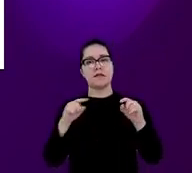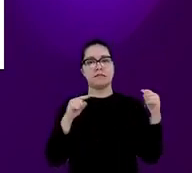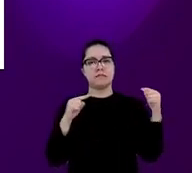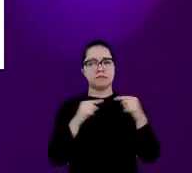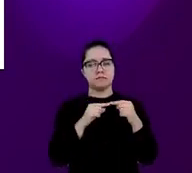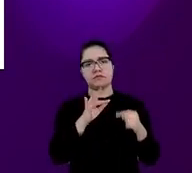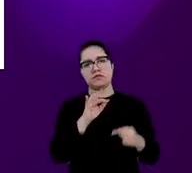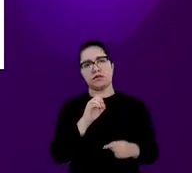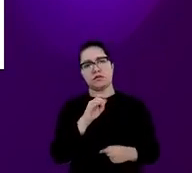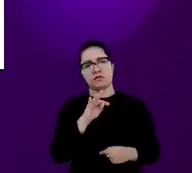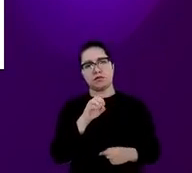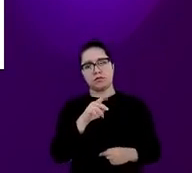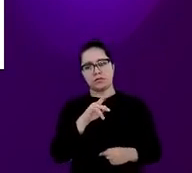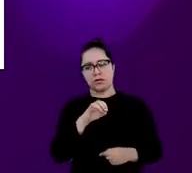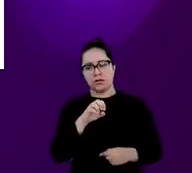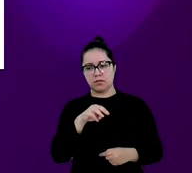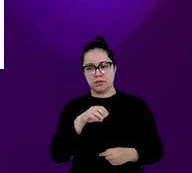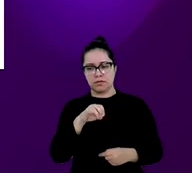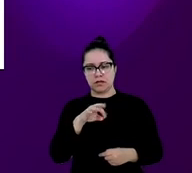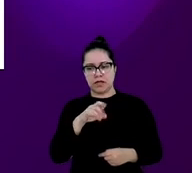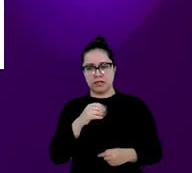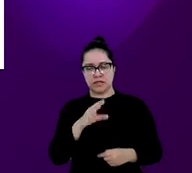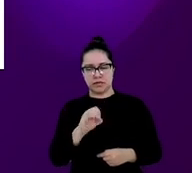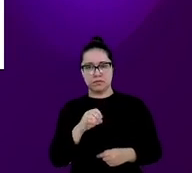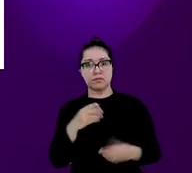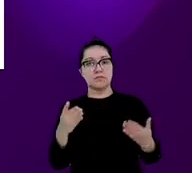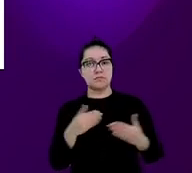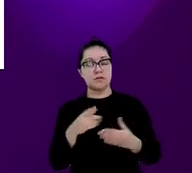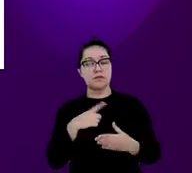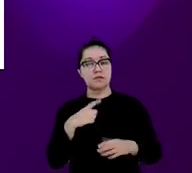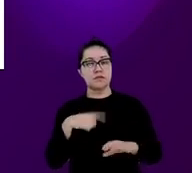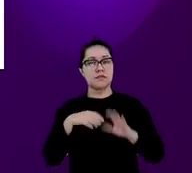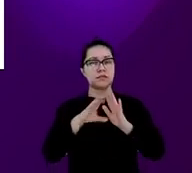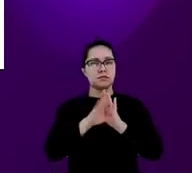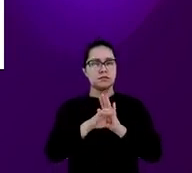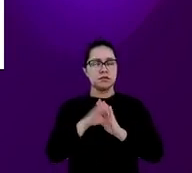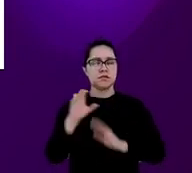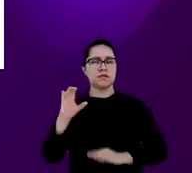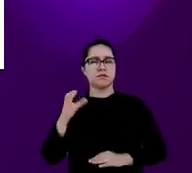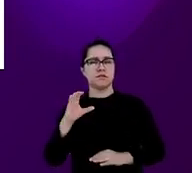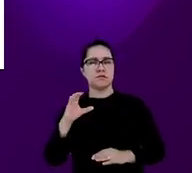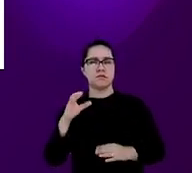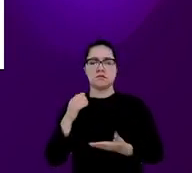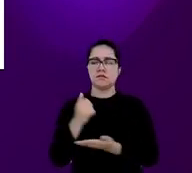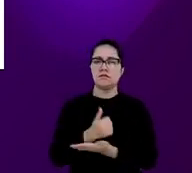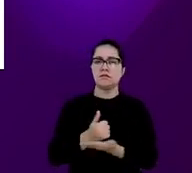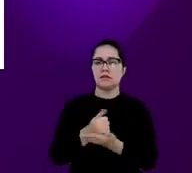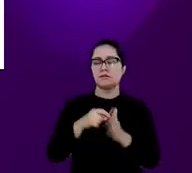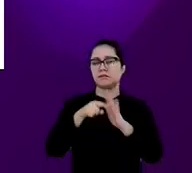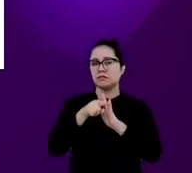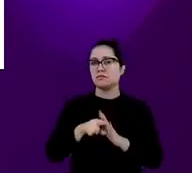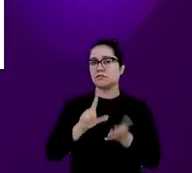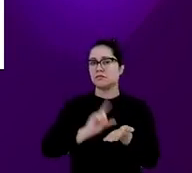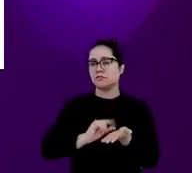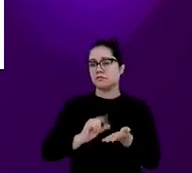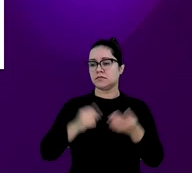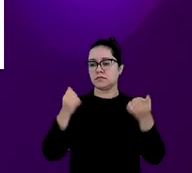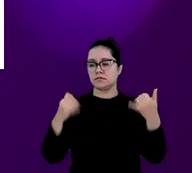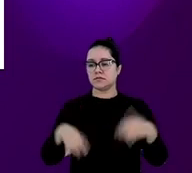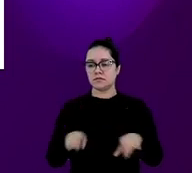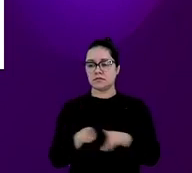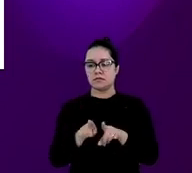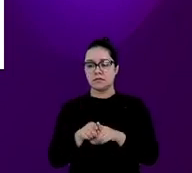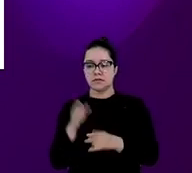skin phototype have a huge difference in the applications. And here we show that doesn't matter